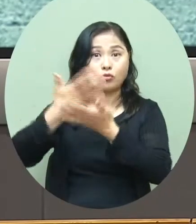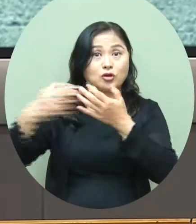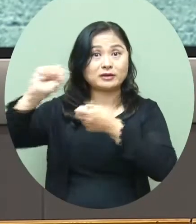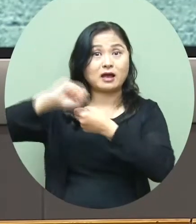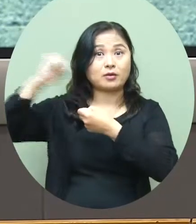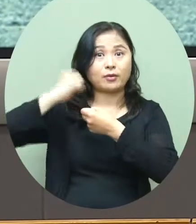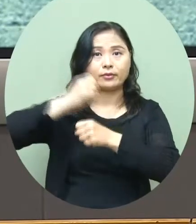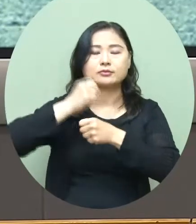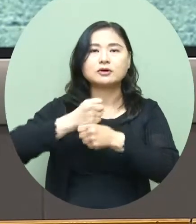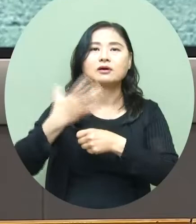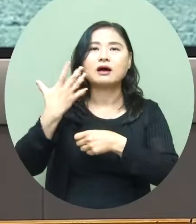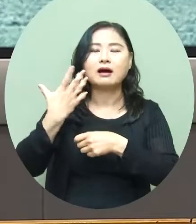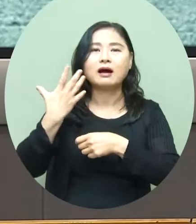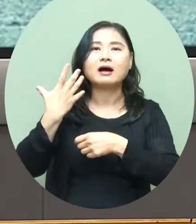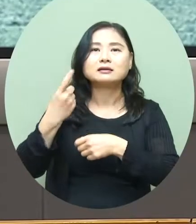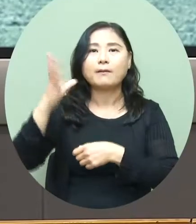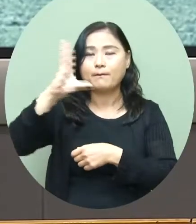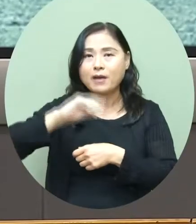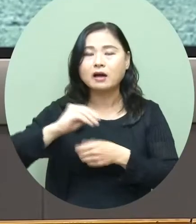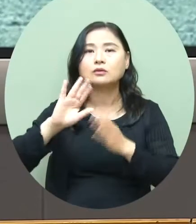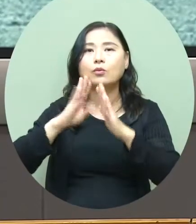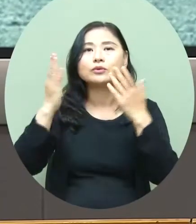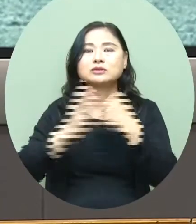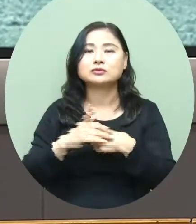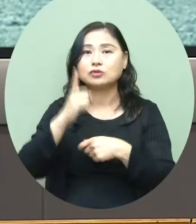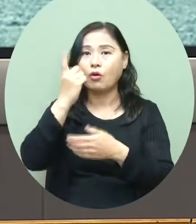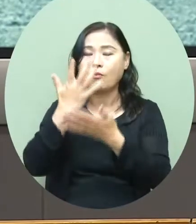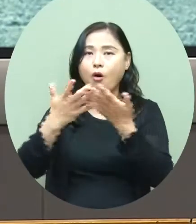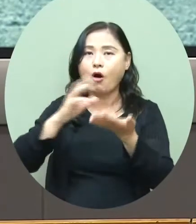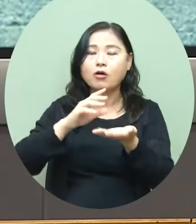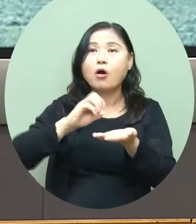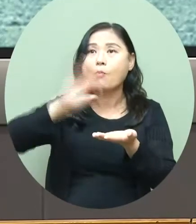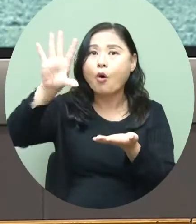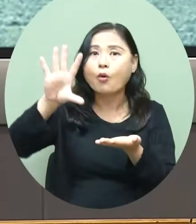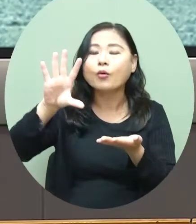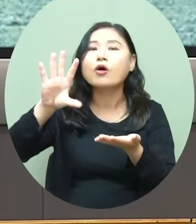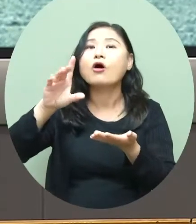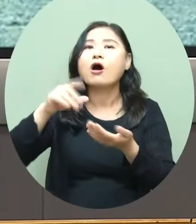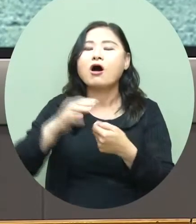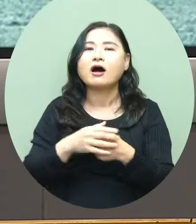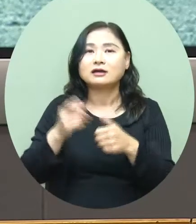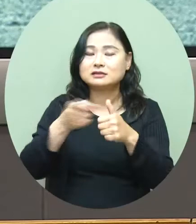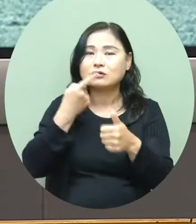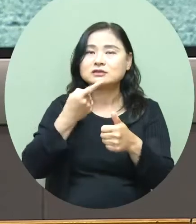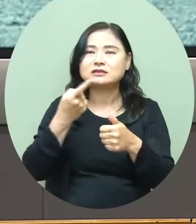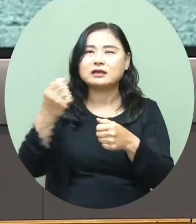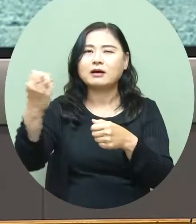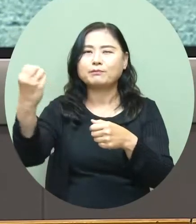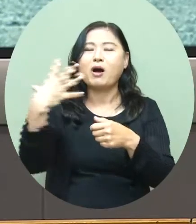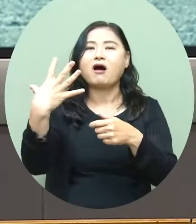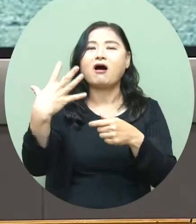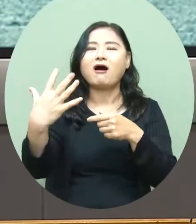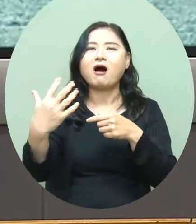they go up to our website, they need to there will be a pop-up box reminding them, and also they